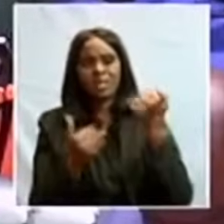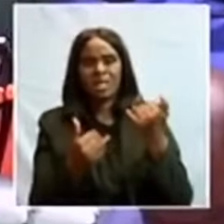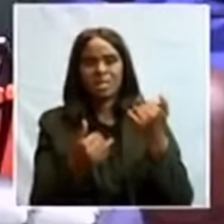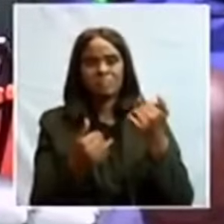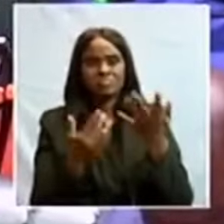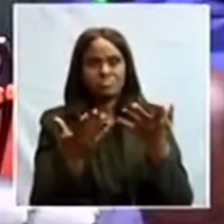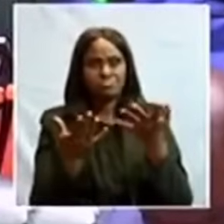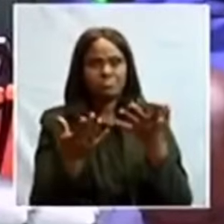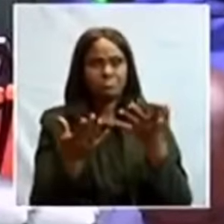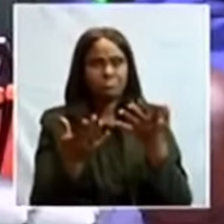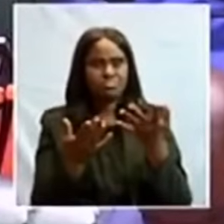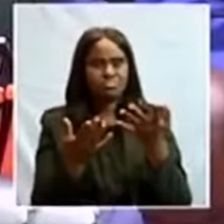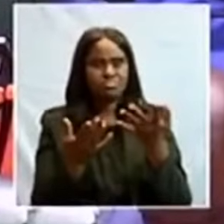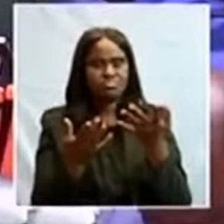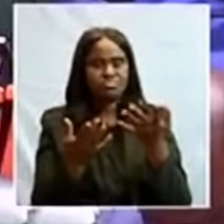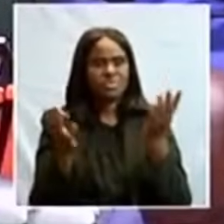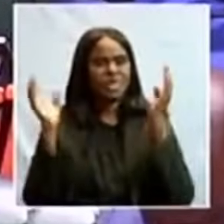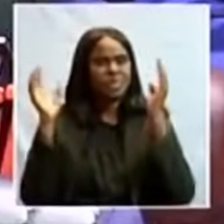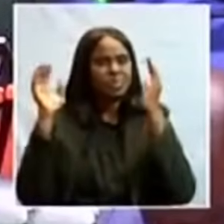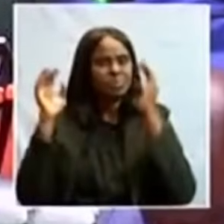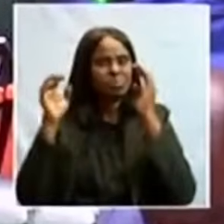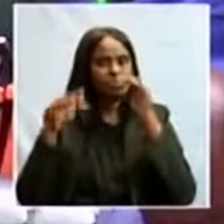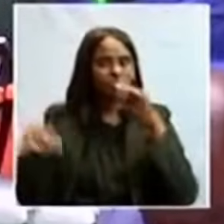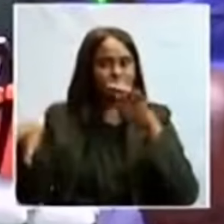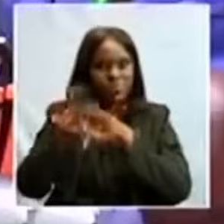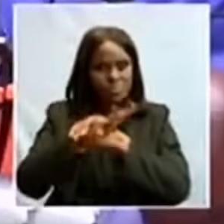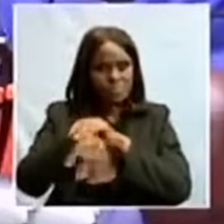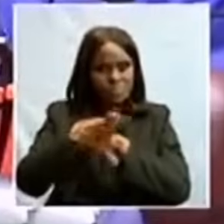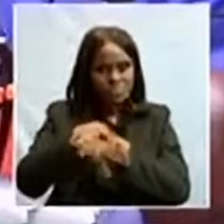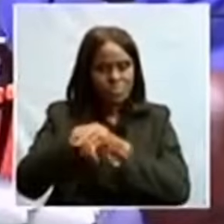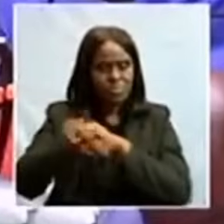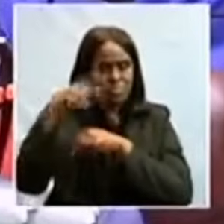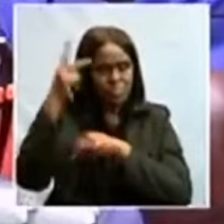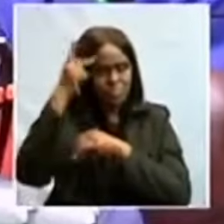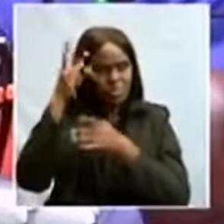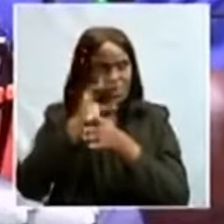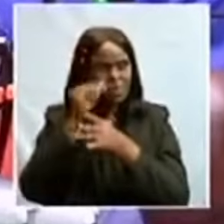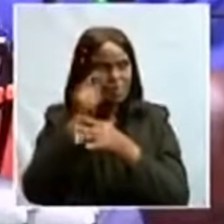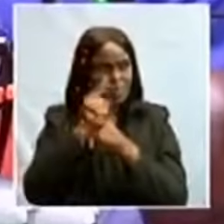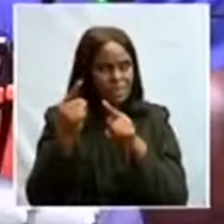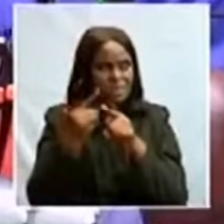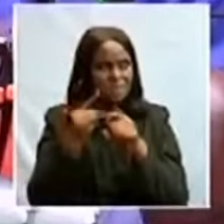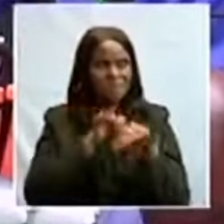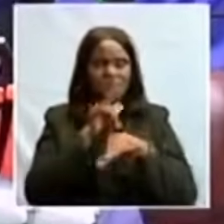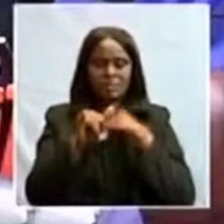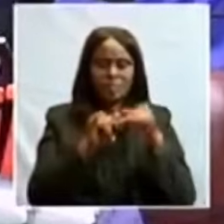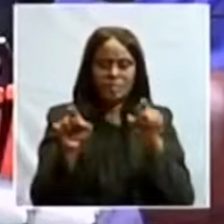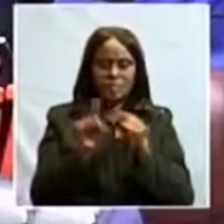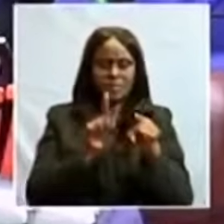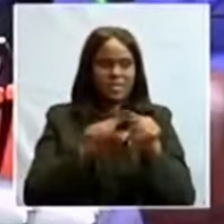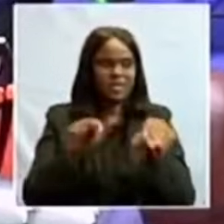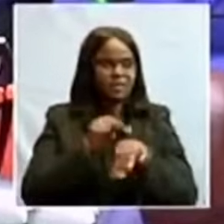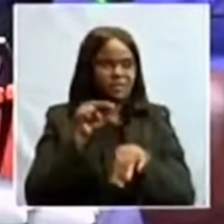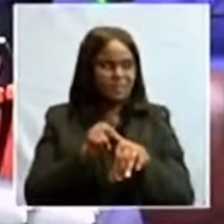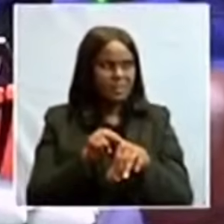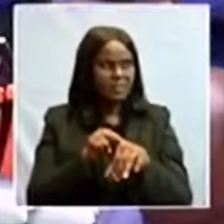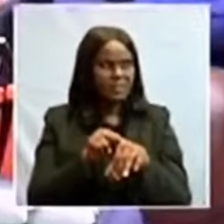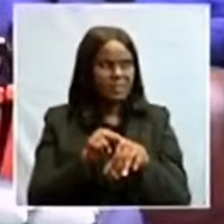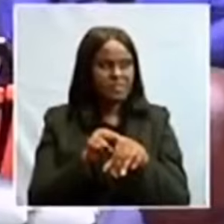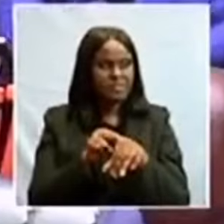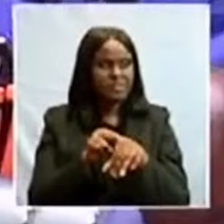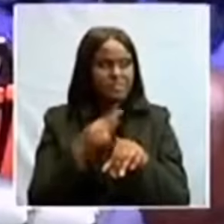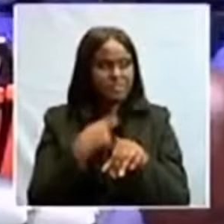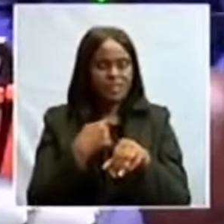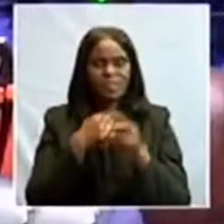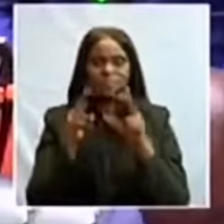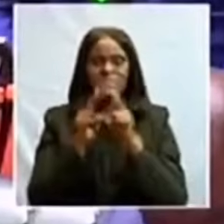to bring in politics or just mislead the nation. I was